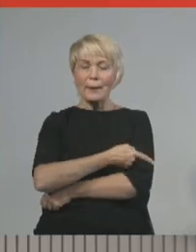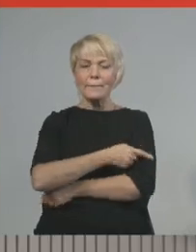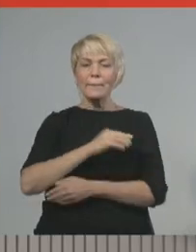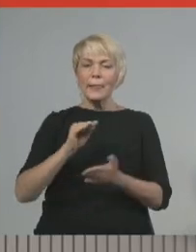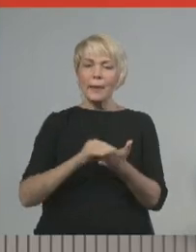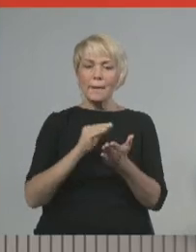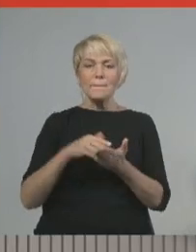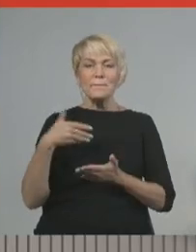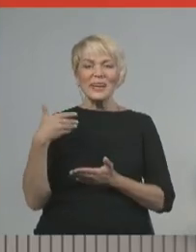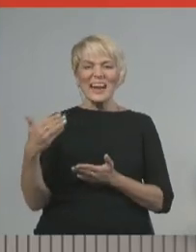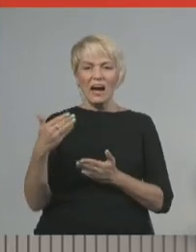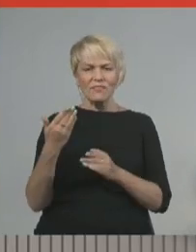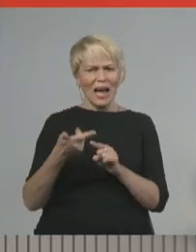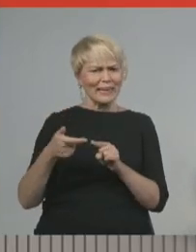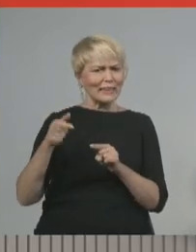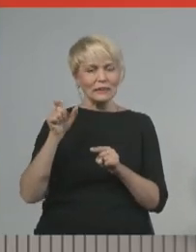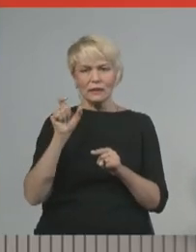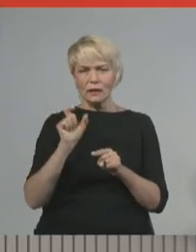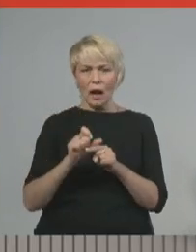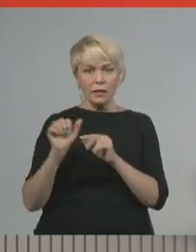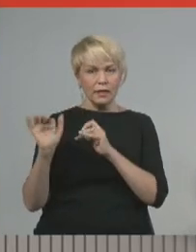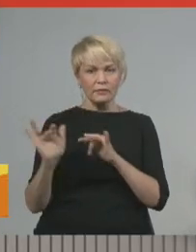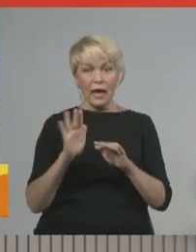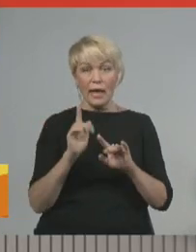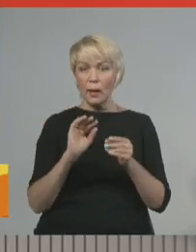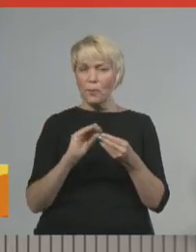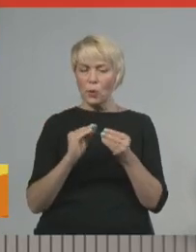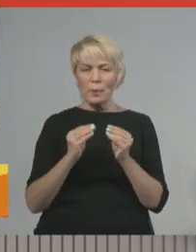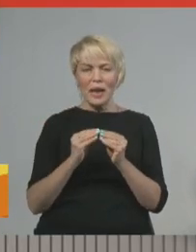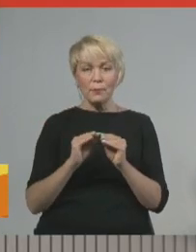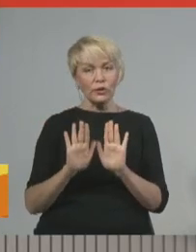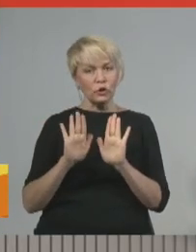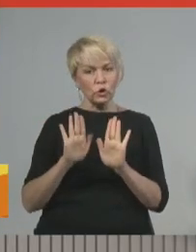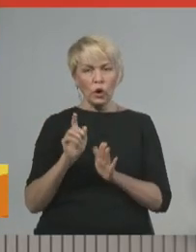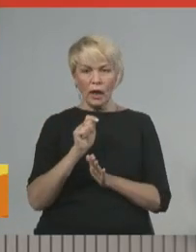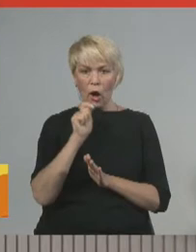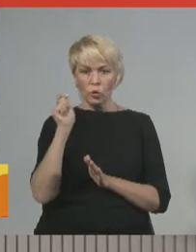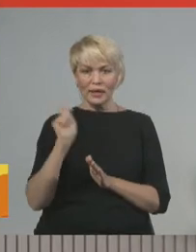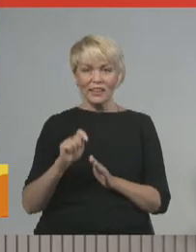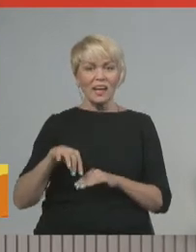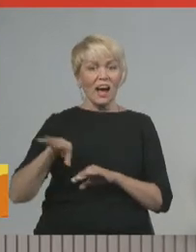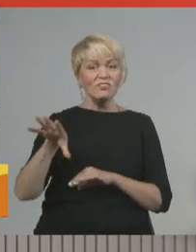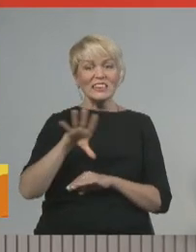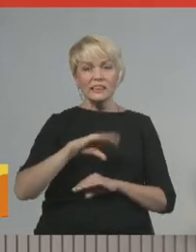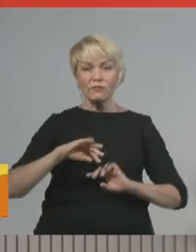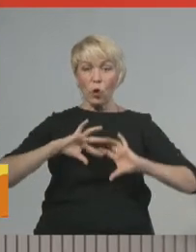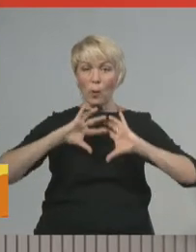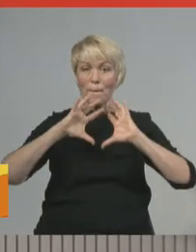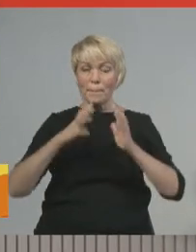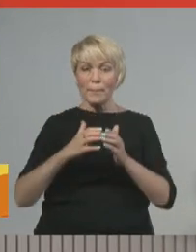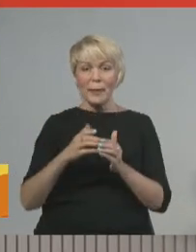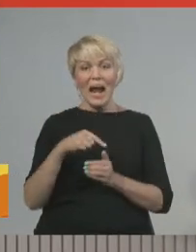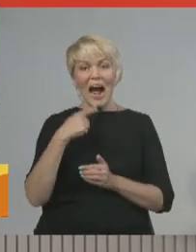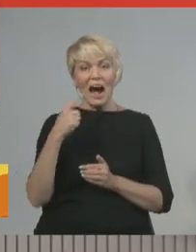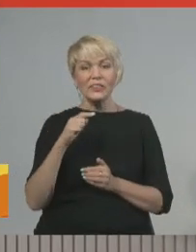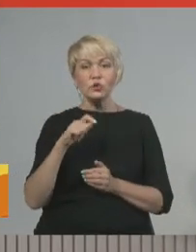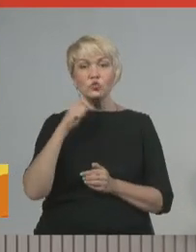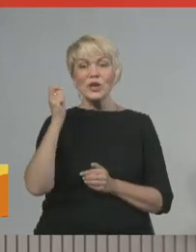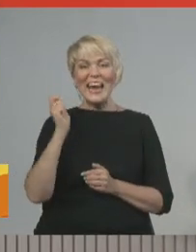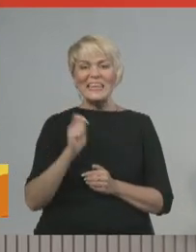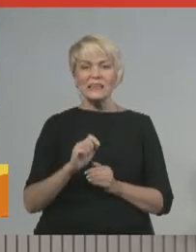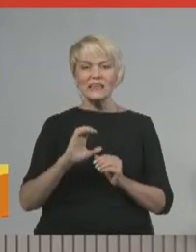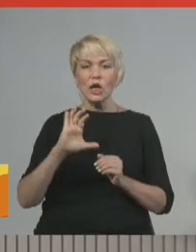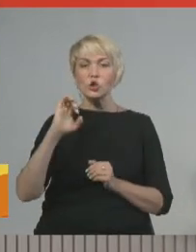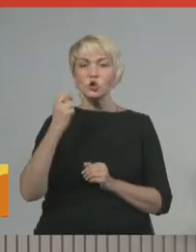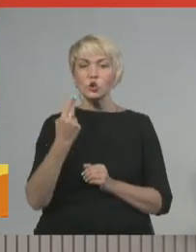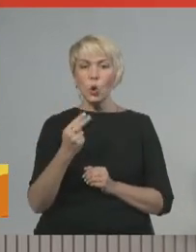for the far-right movements it's not the problem of only ukraine but of the whole world it's just that they